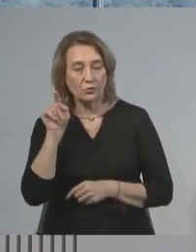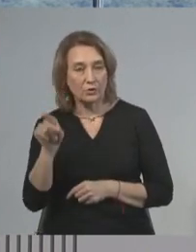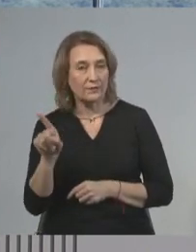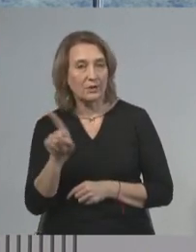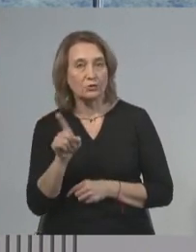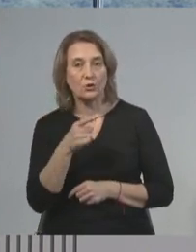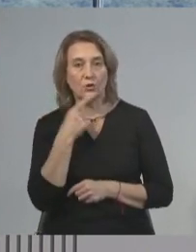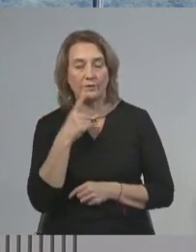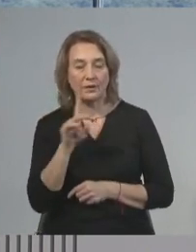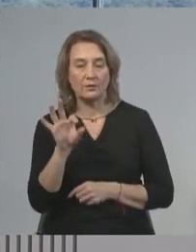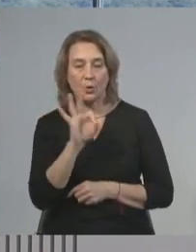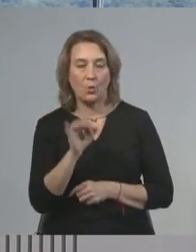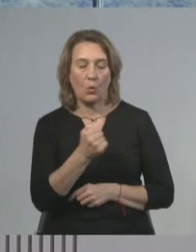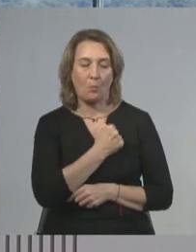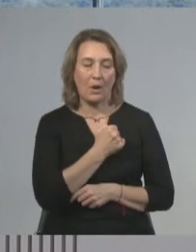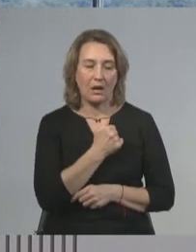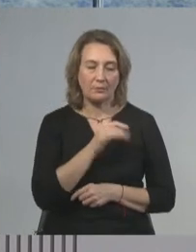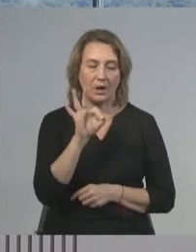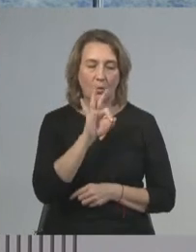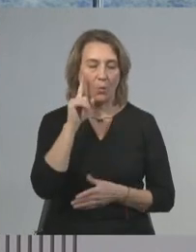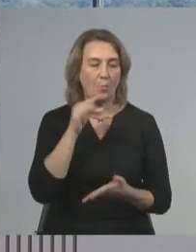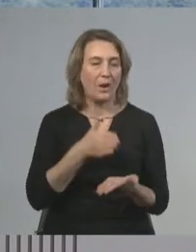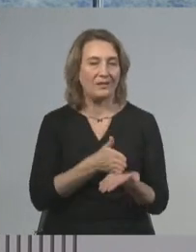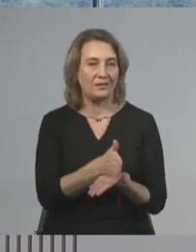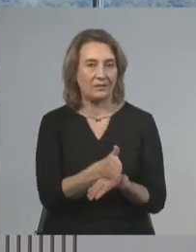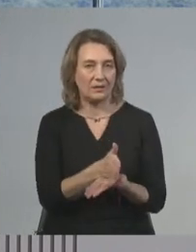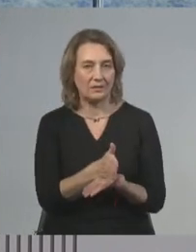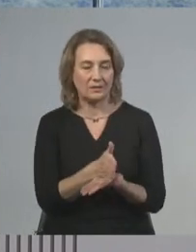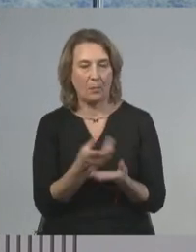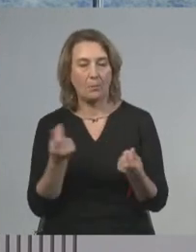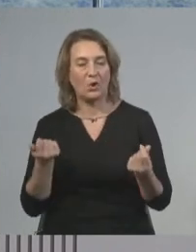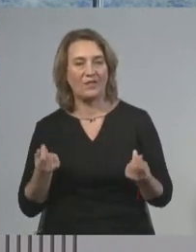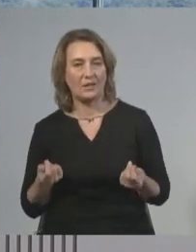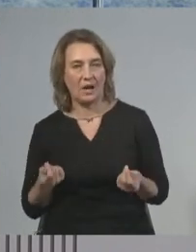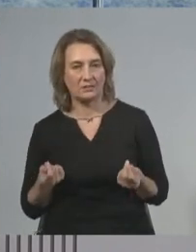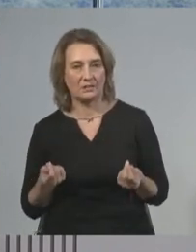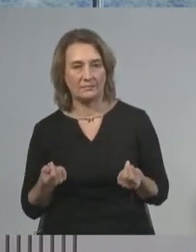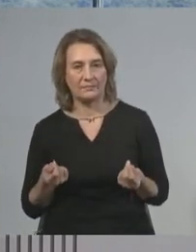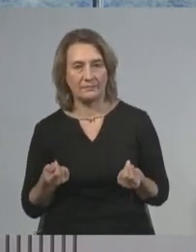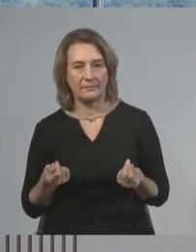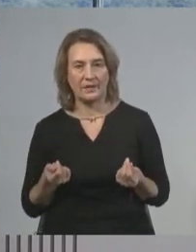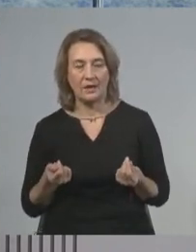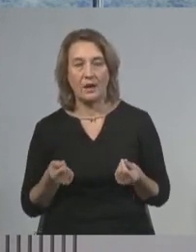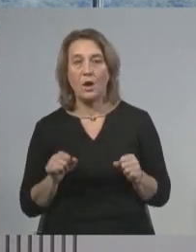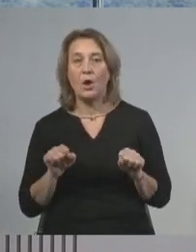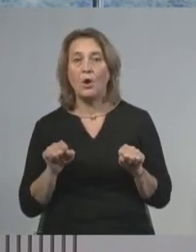cuisine and men are talking about the army politics finances